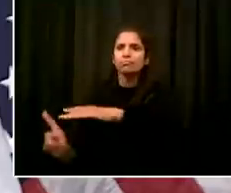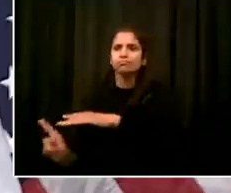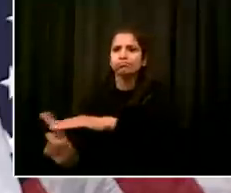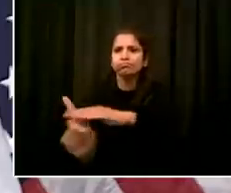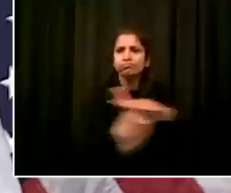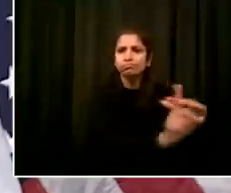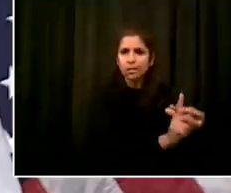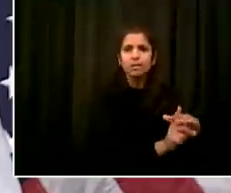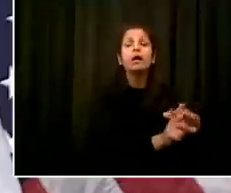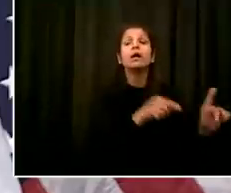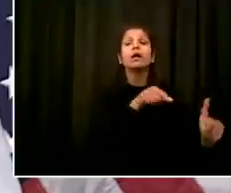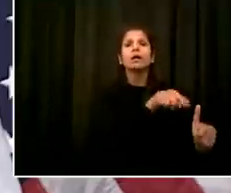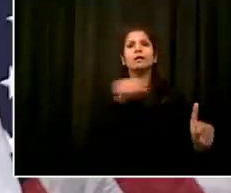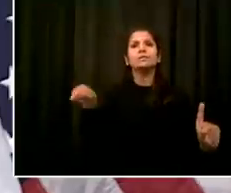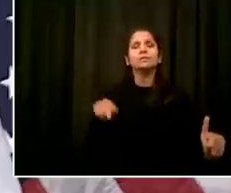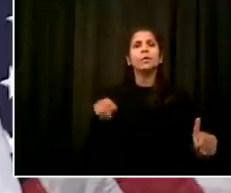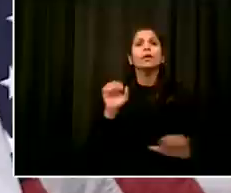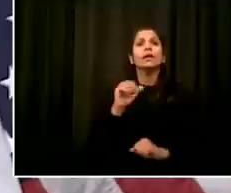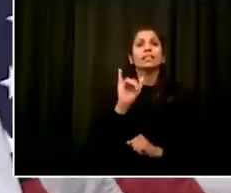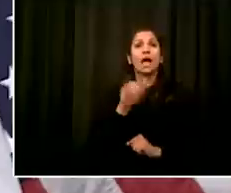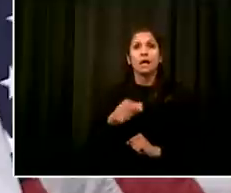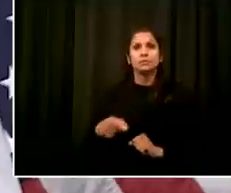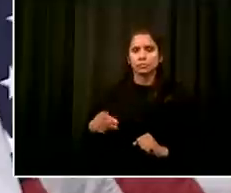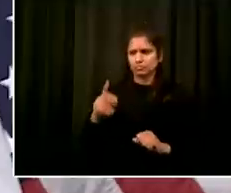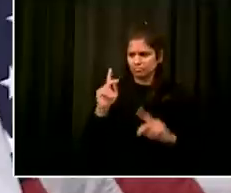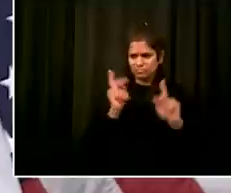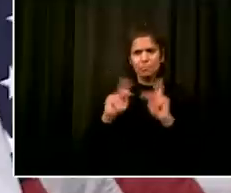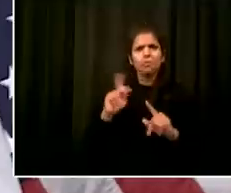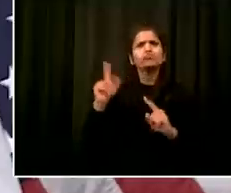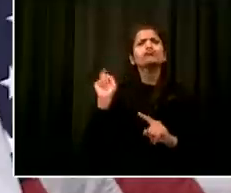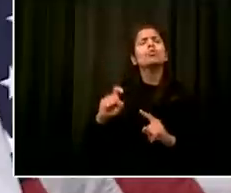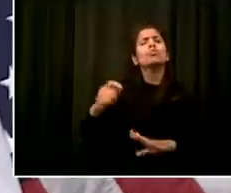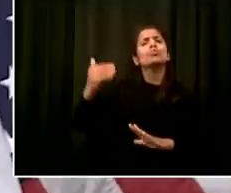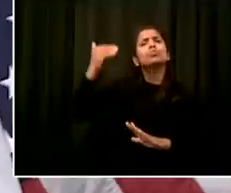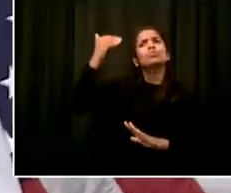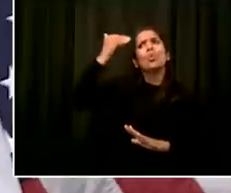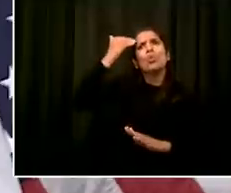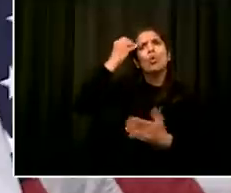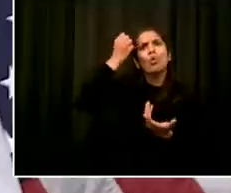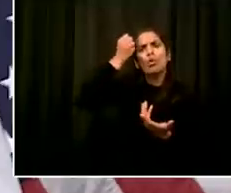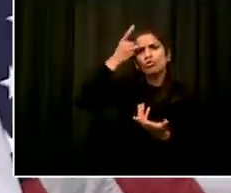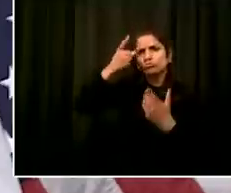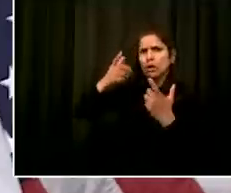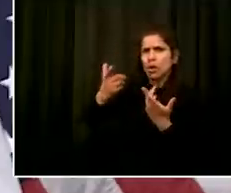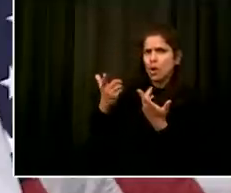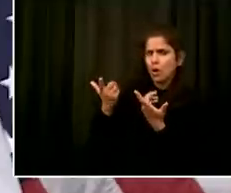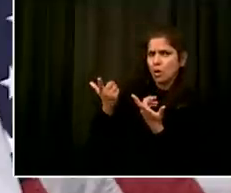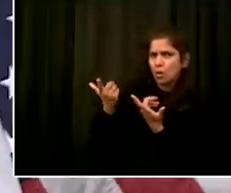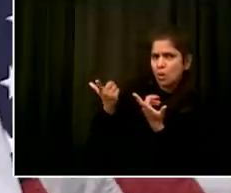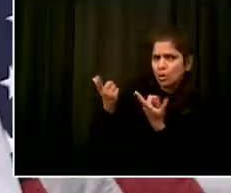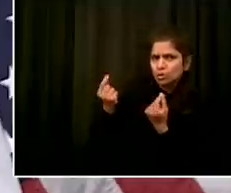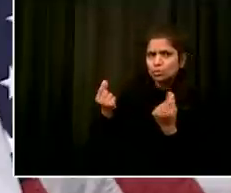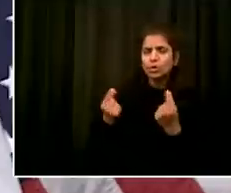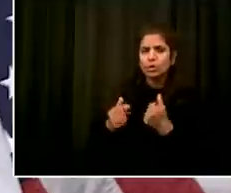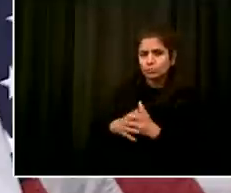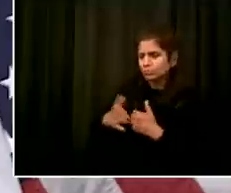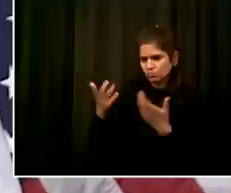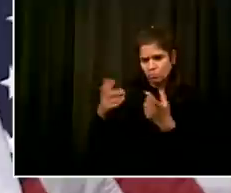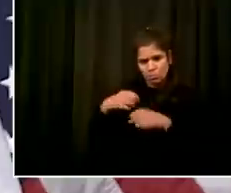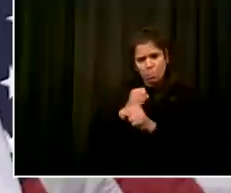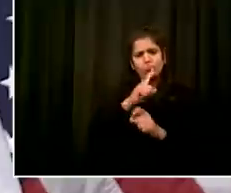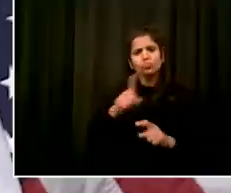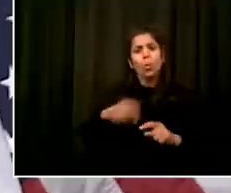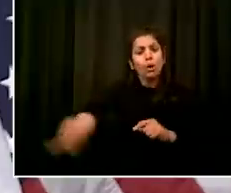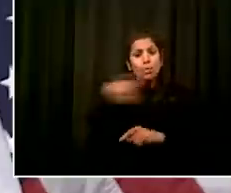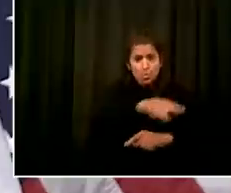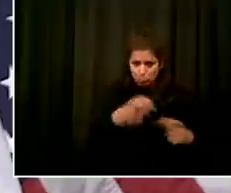major steps taken here was taken somehow in isolation between City Hall and One Police Plaza does not understand what happened here.